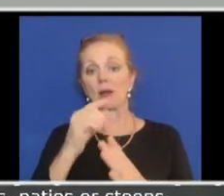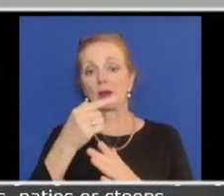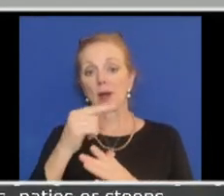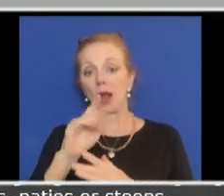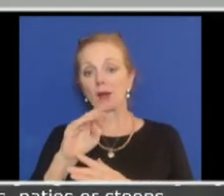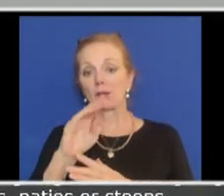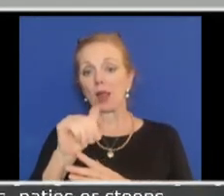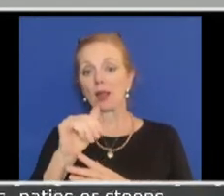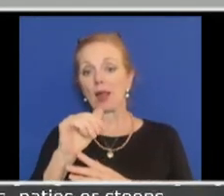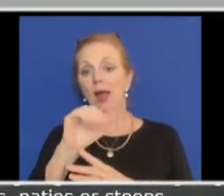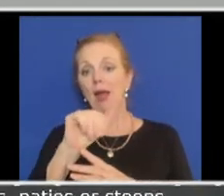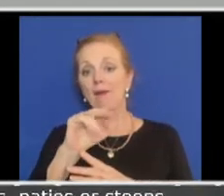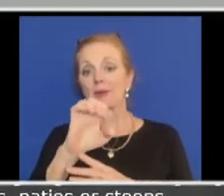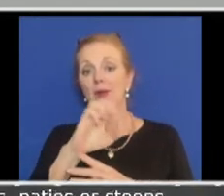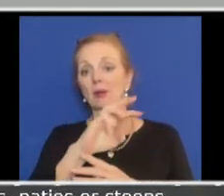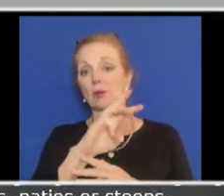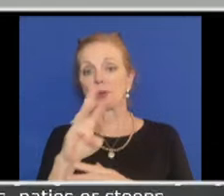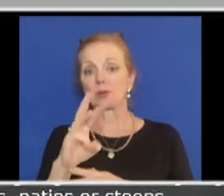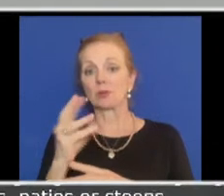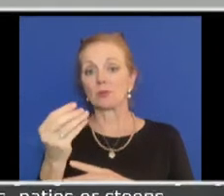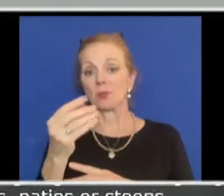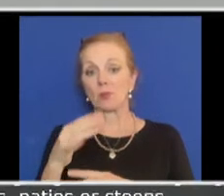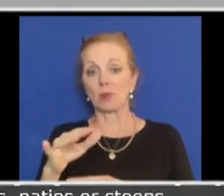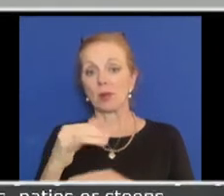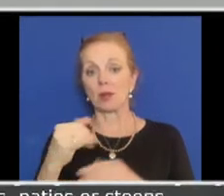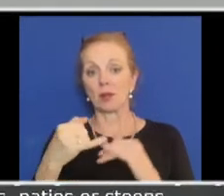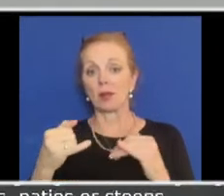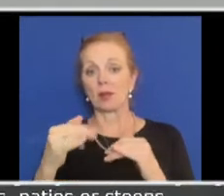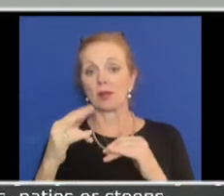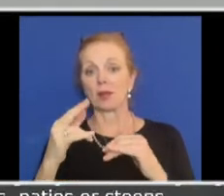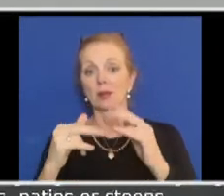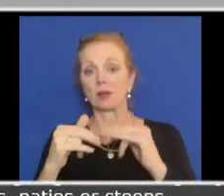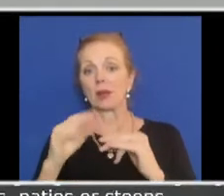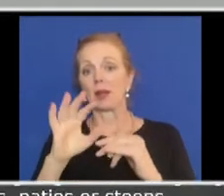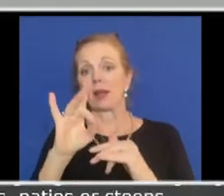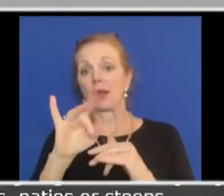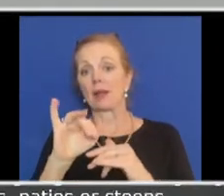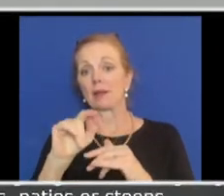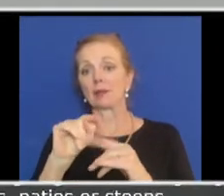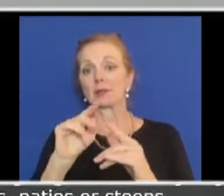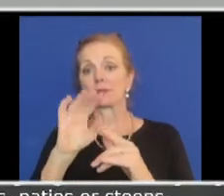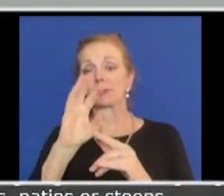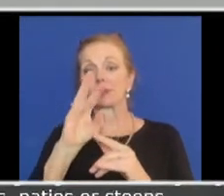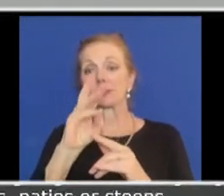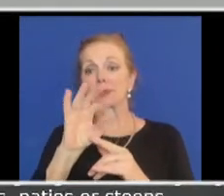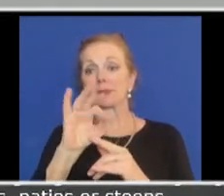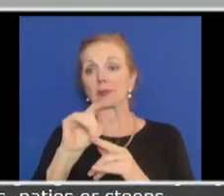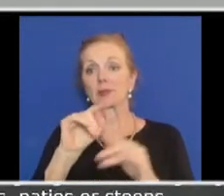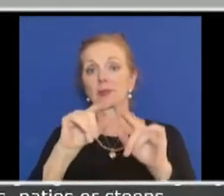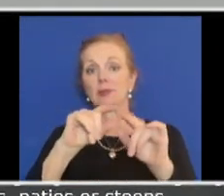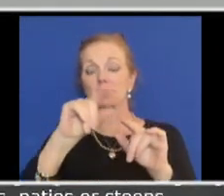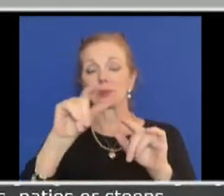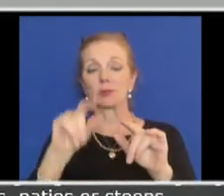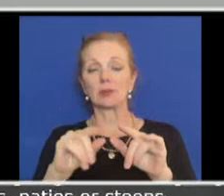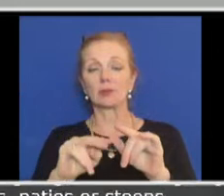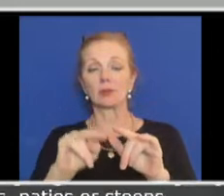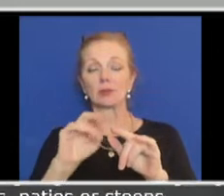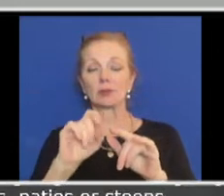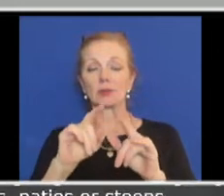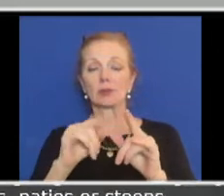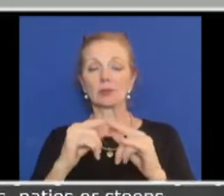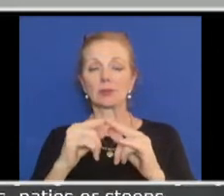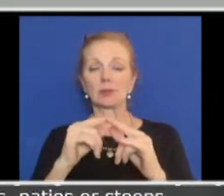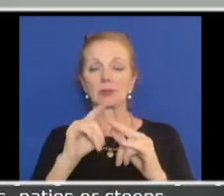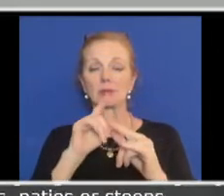the west to the Western property line and then construct an eight-foot planting strip and six foot sidewalk along the north side of that extended Road